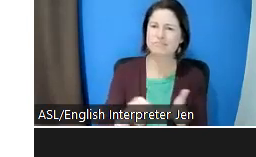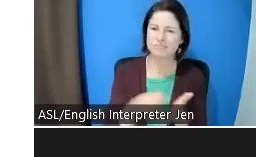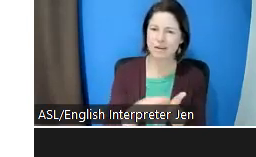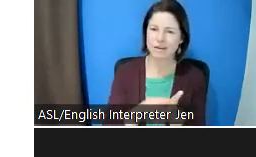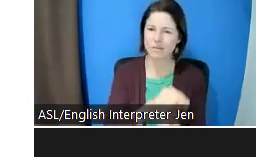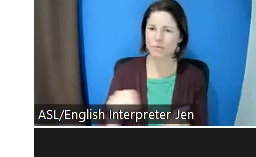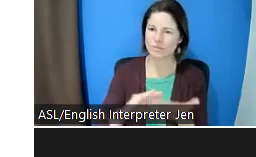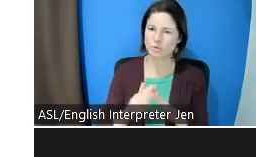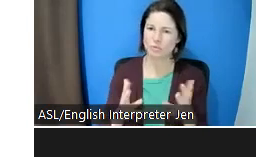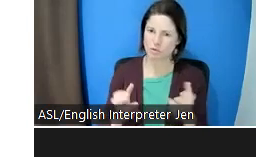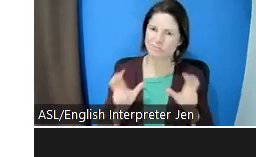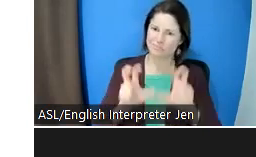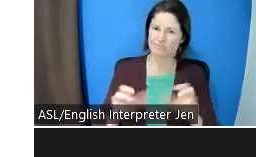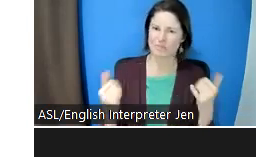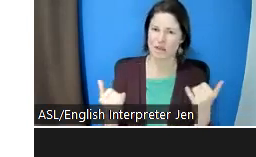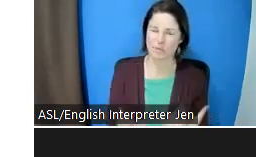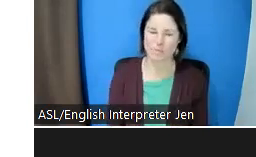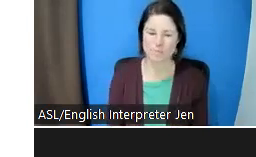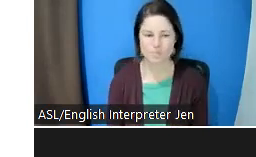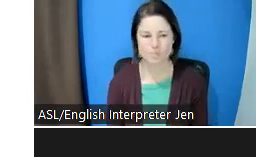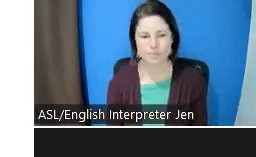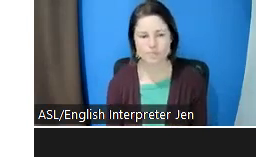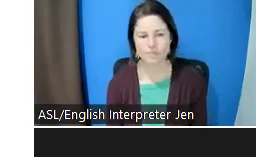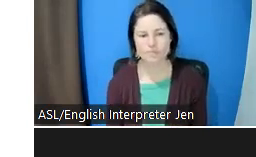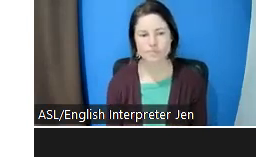So the grant amount specifically,